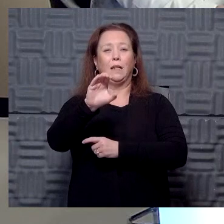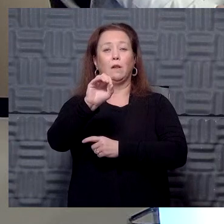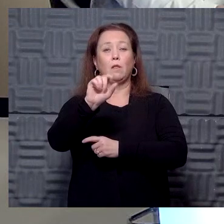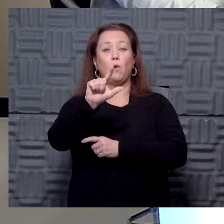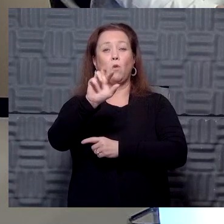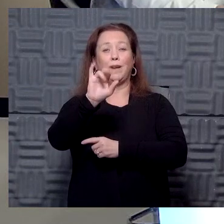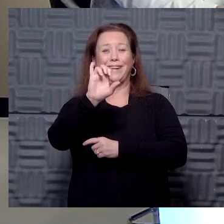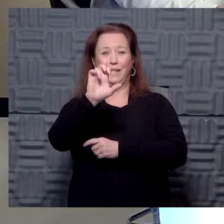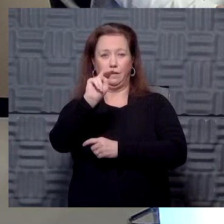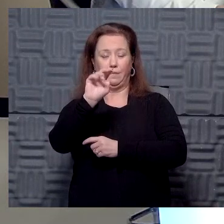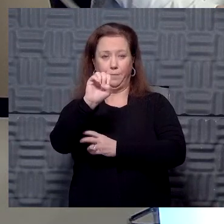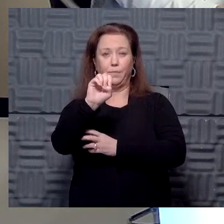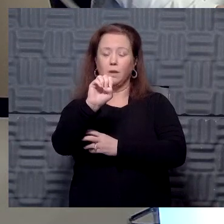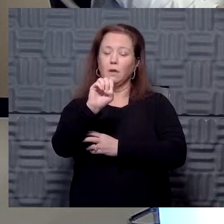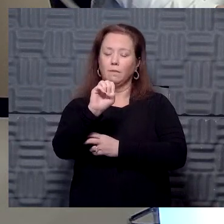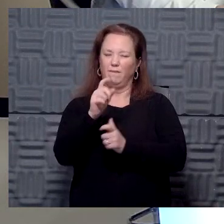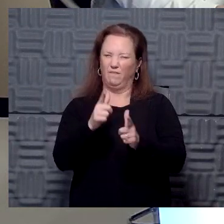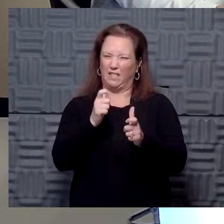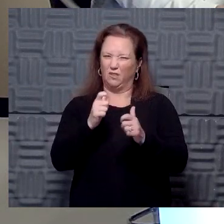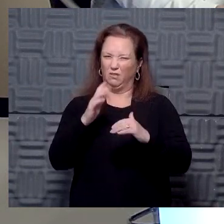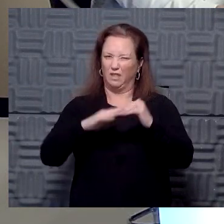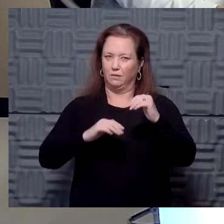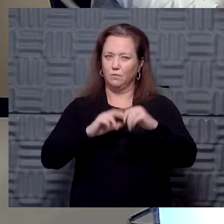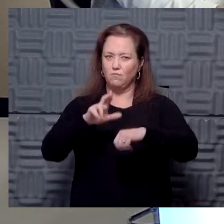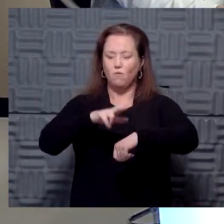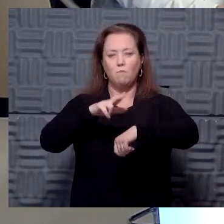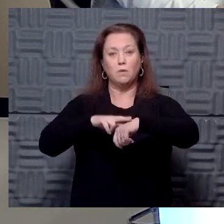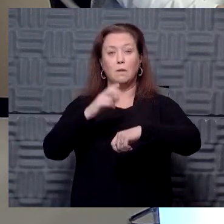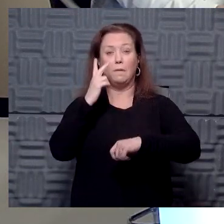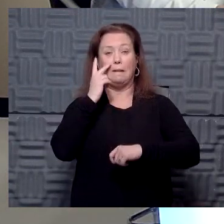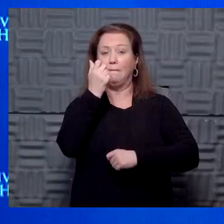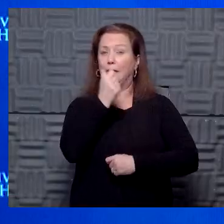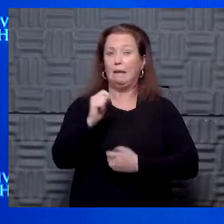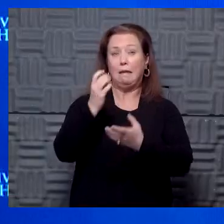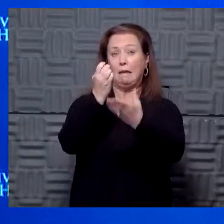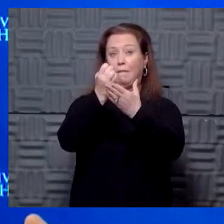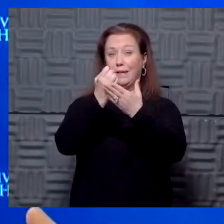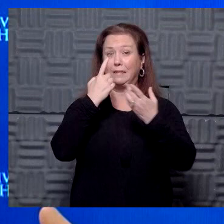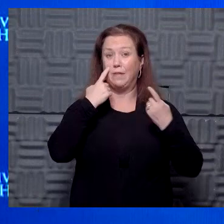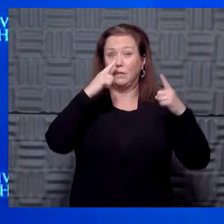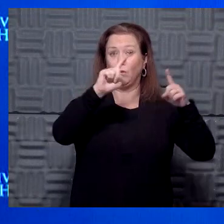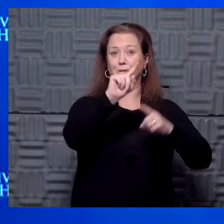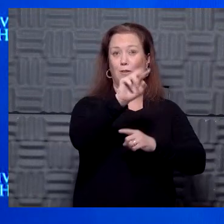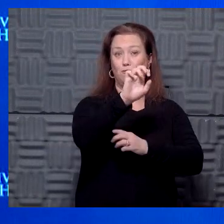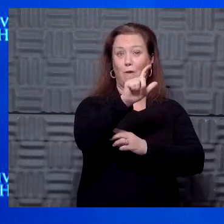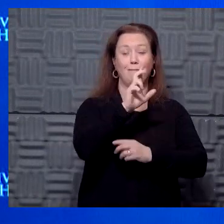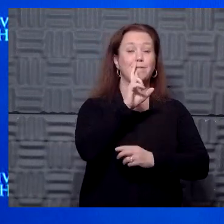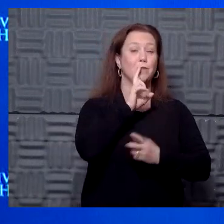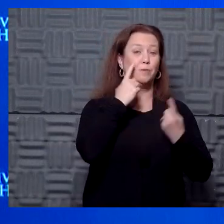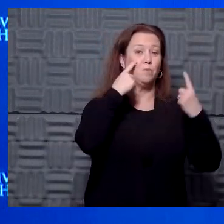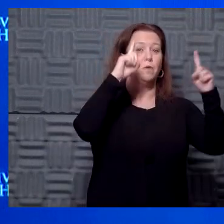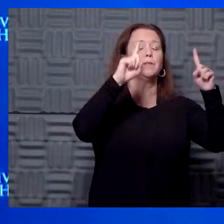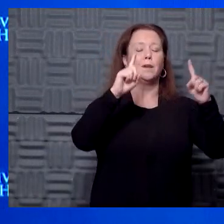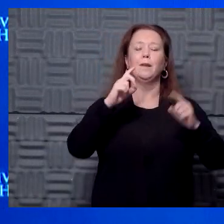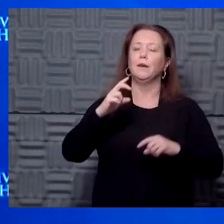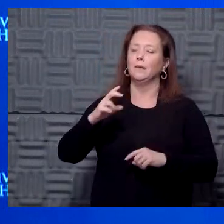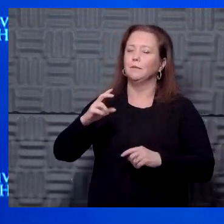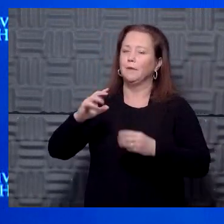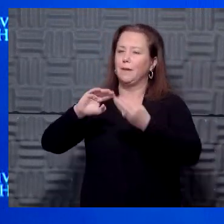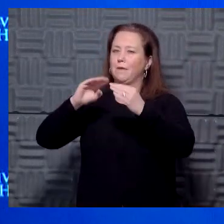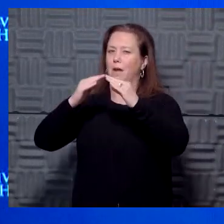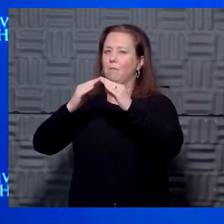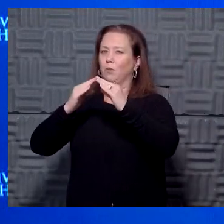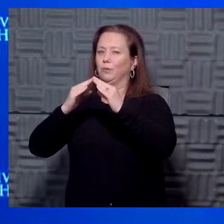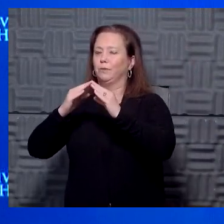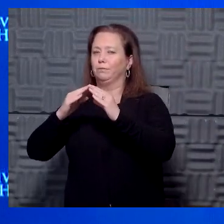than they would normally do things. So I suspect if there's any evidence at all that this works, and I'm with you, I think if there's historical evidence in